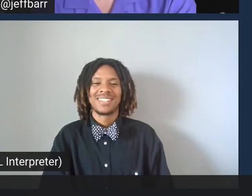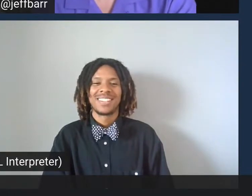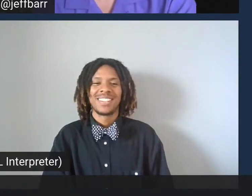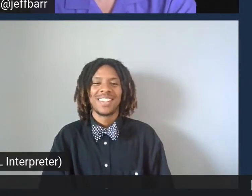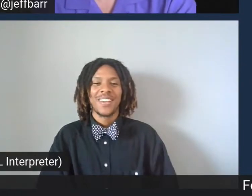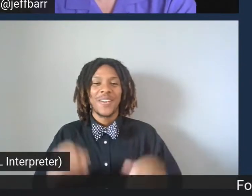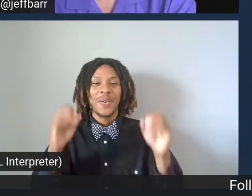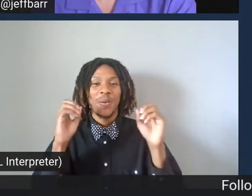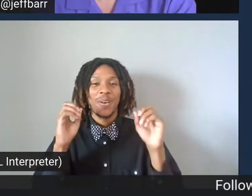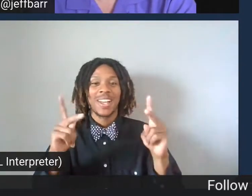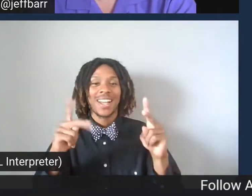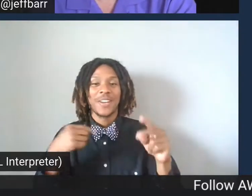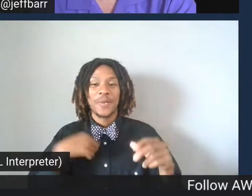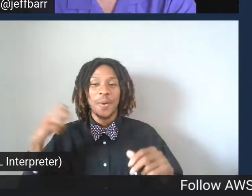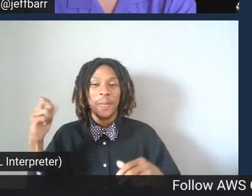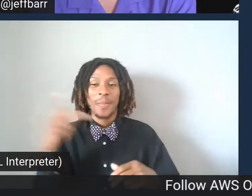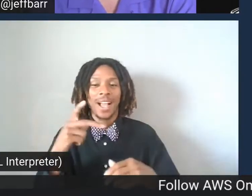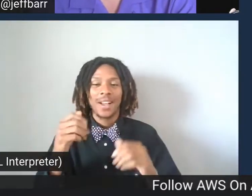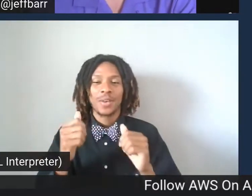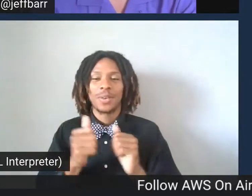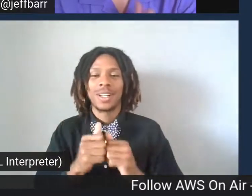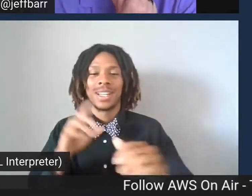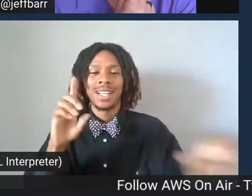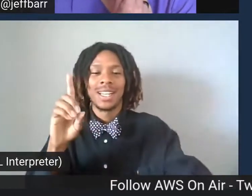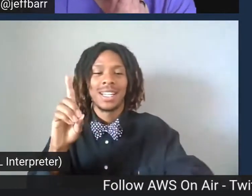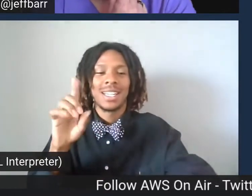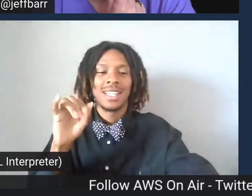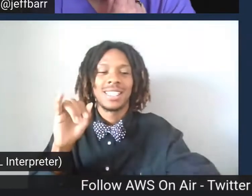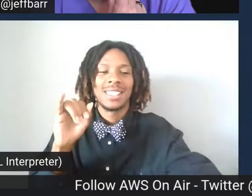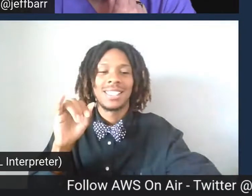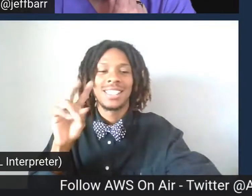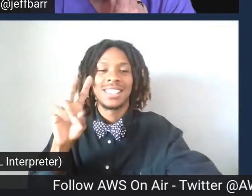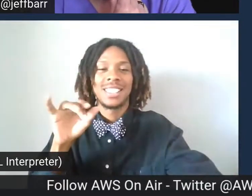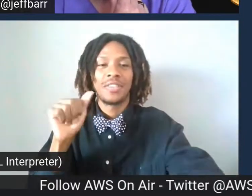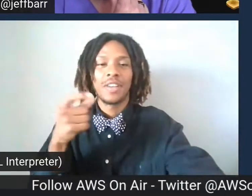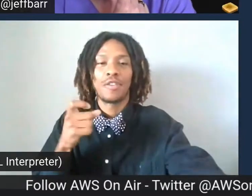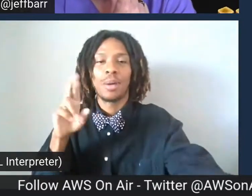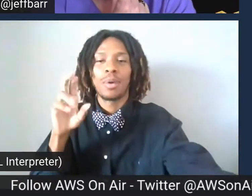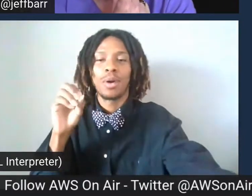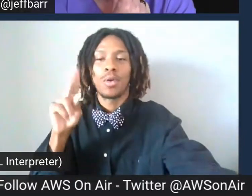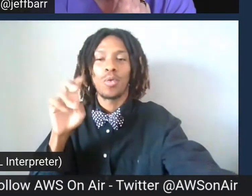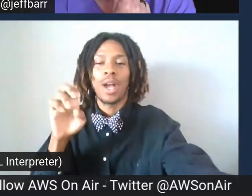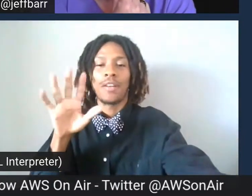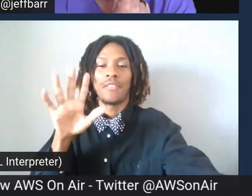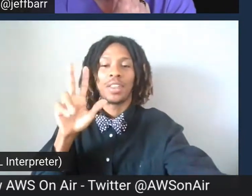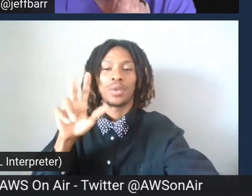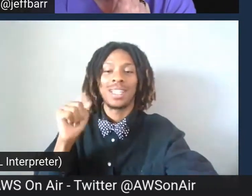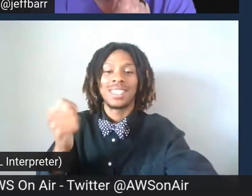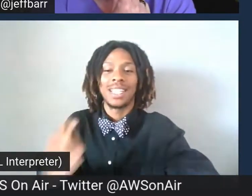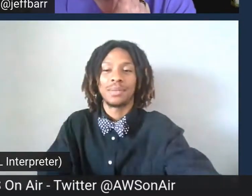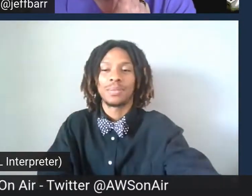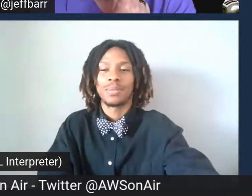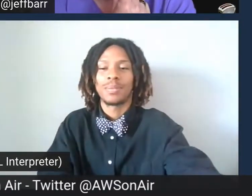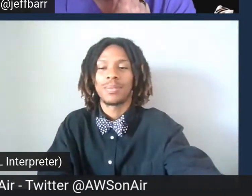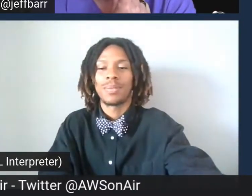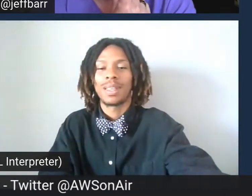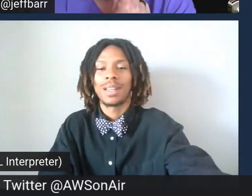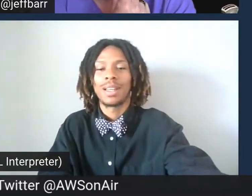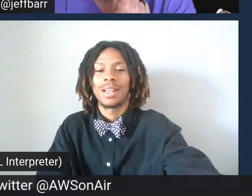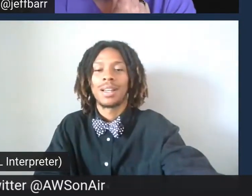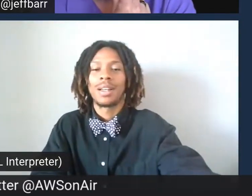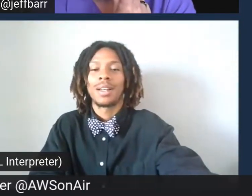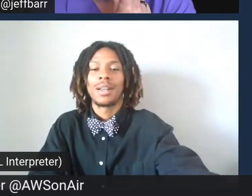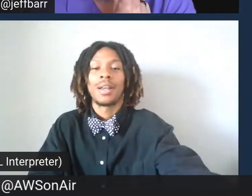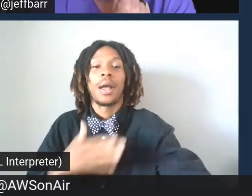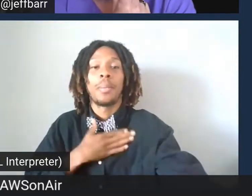All right, and we are back with Divya from the Route 53 team. Divya, please tell